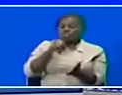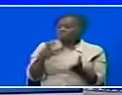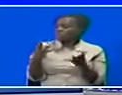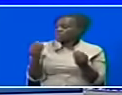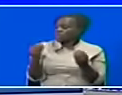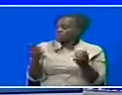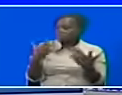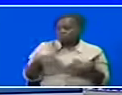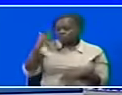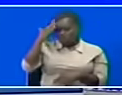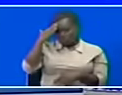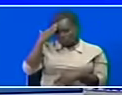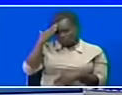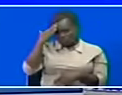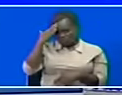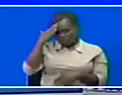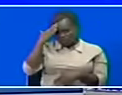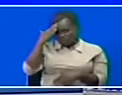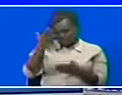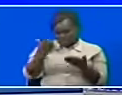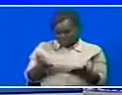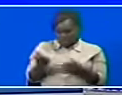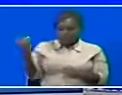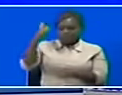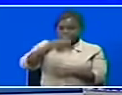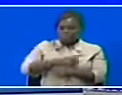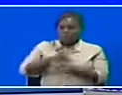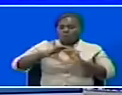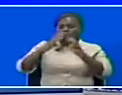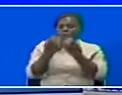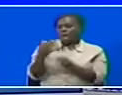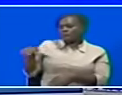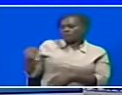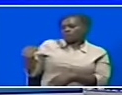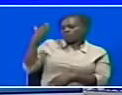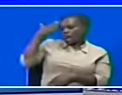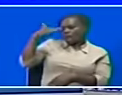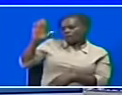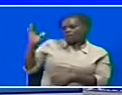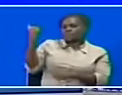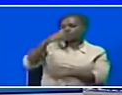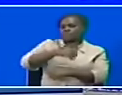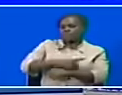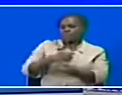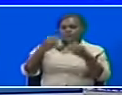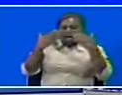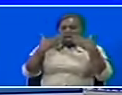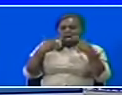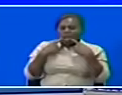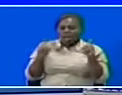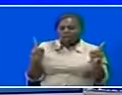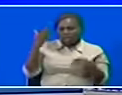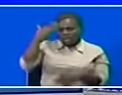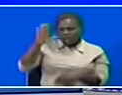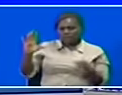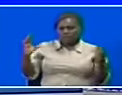do. And this is exactly what this day, World Autism Awareness Day, is meant to do. Spread awareness so that